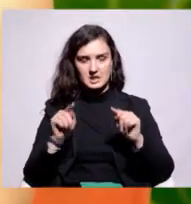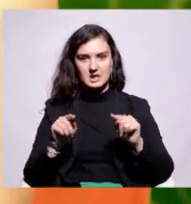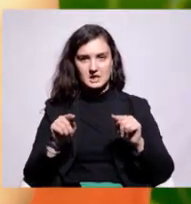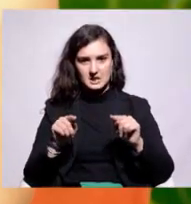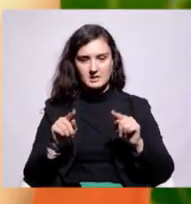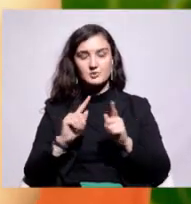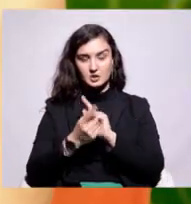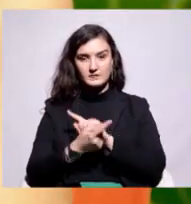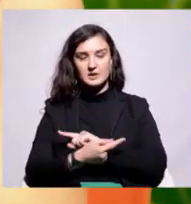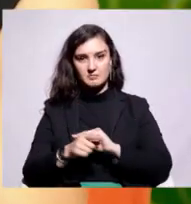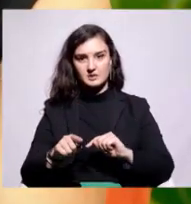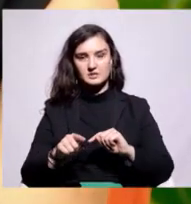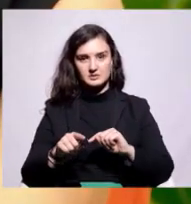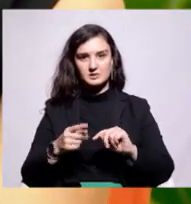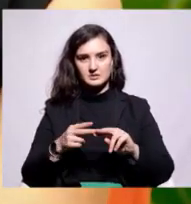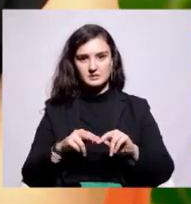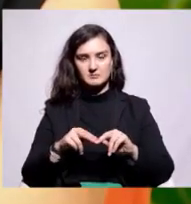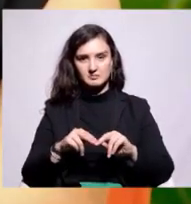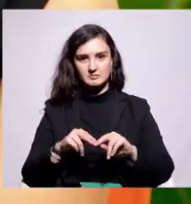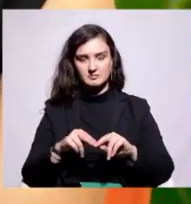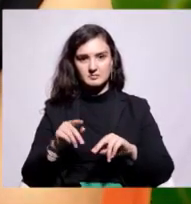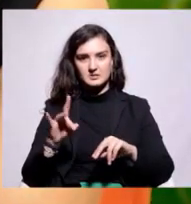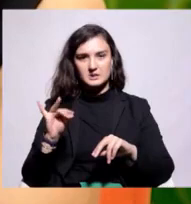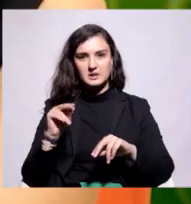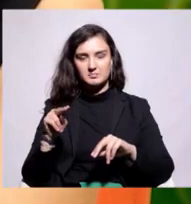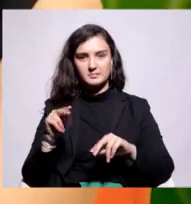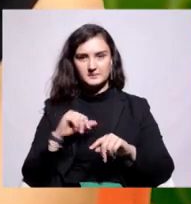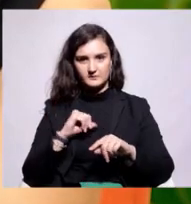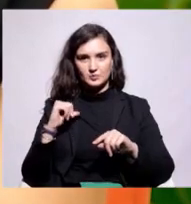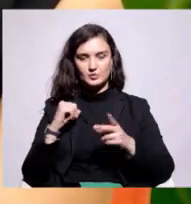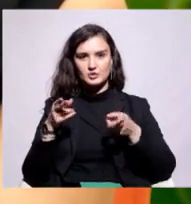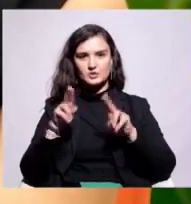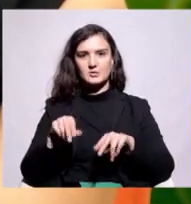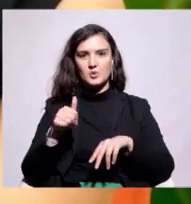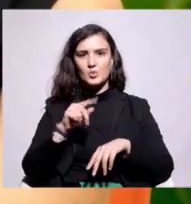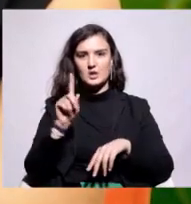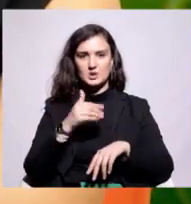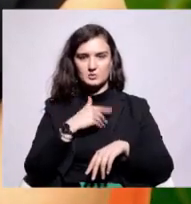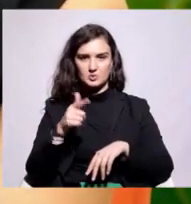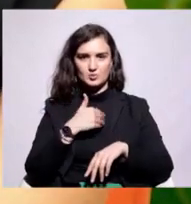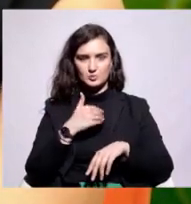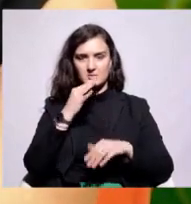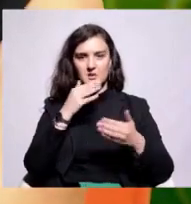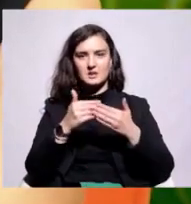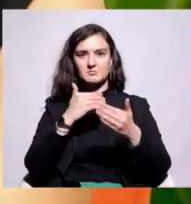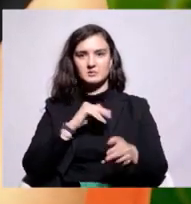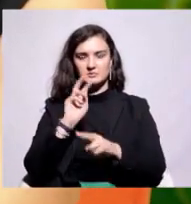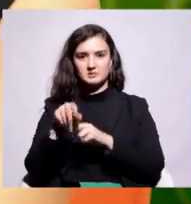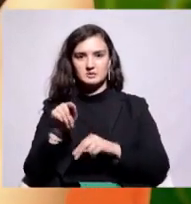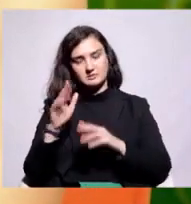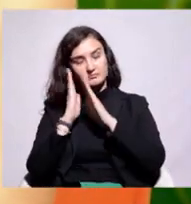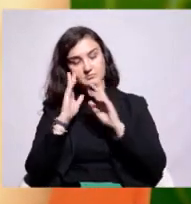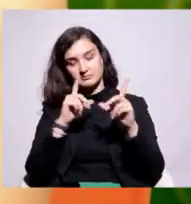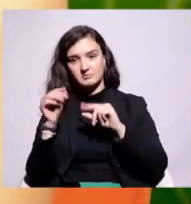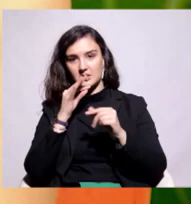vast changes that occur around him, Rip actually stays whatever he was before falling